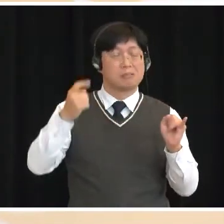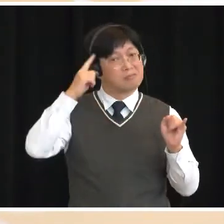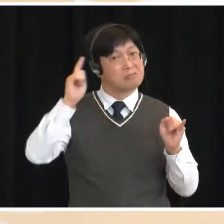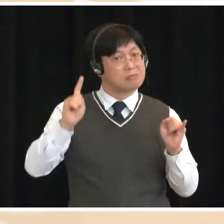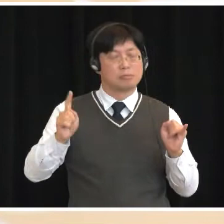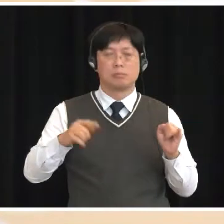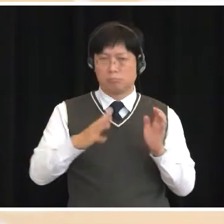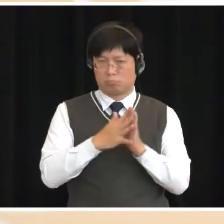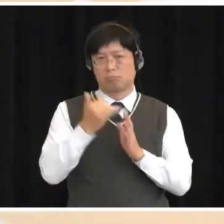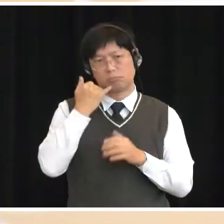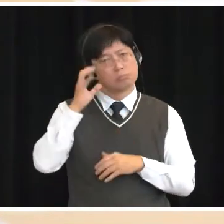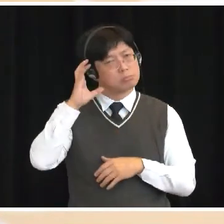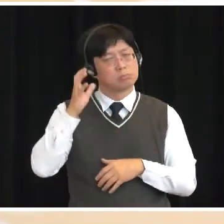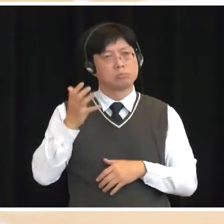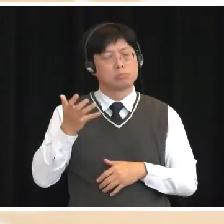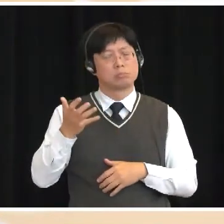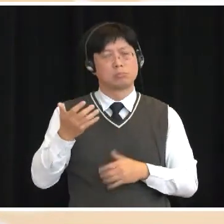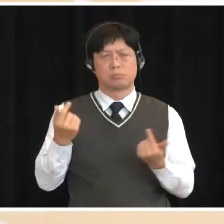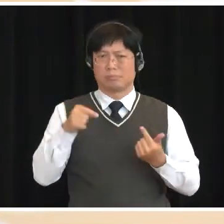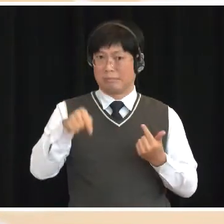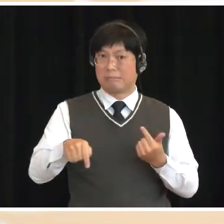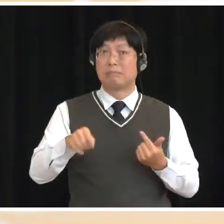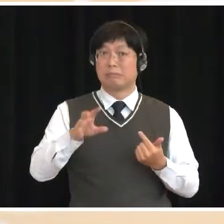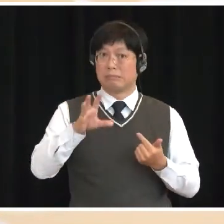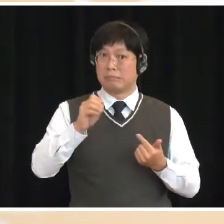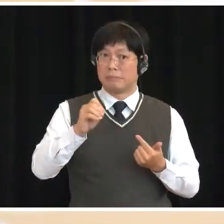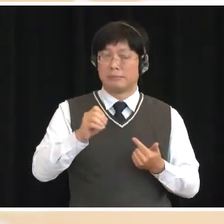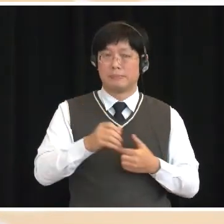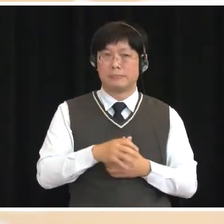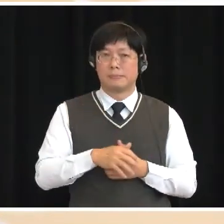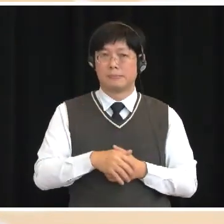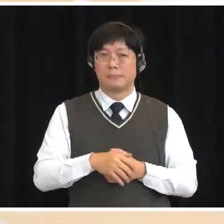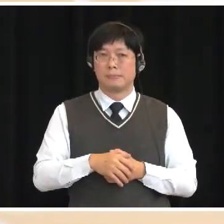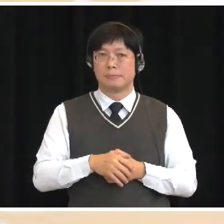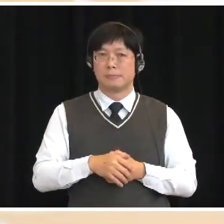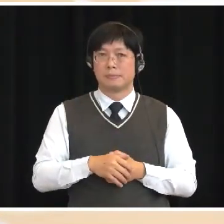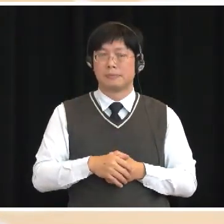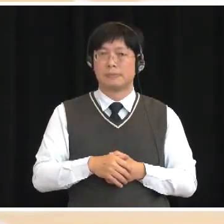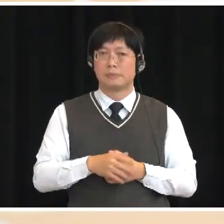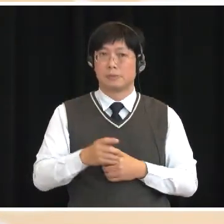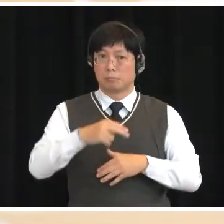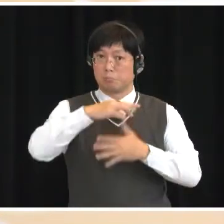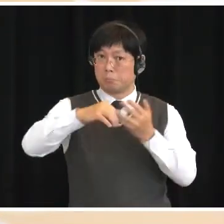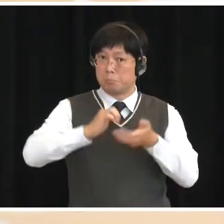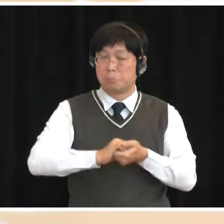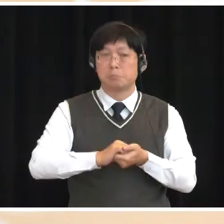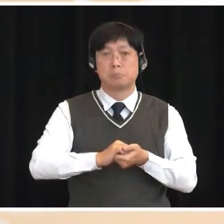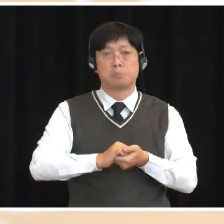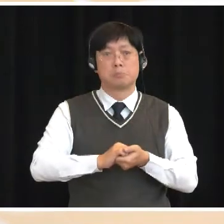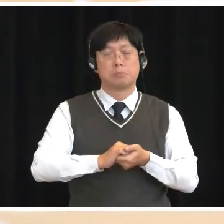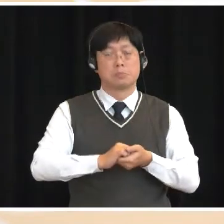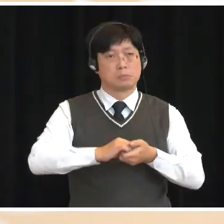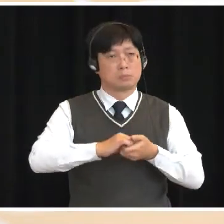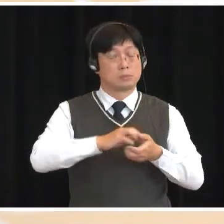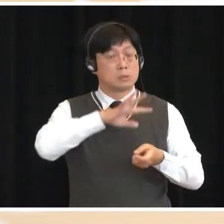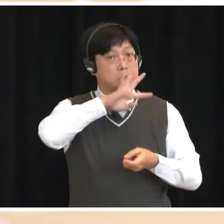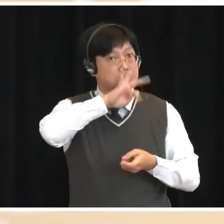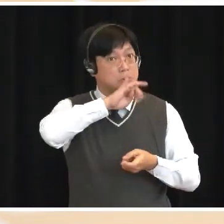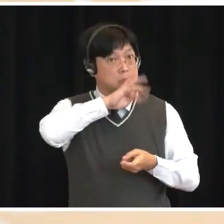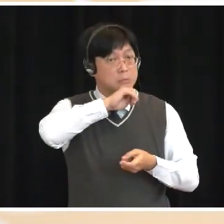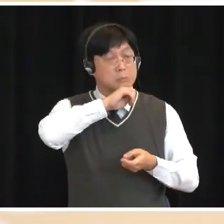formal rule, minimum age for hearing children must be heard, or if it is not, what is the